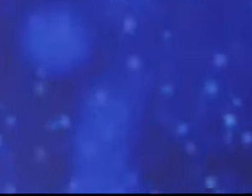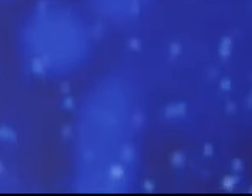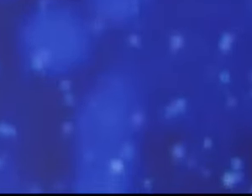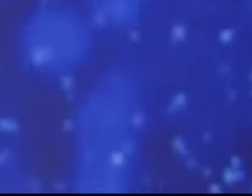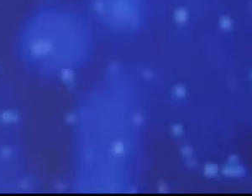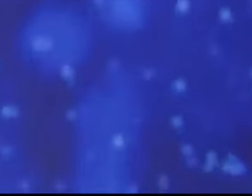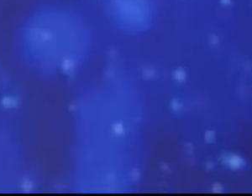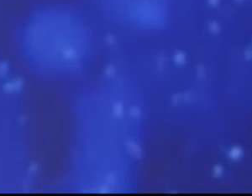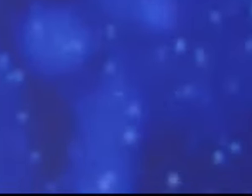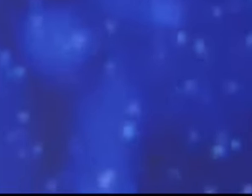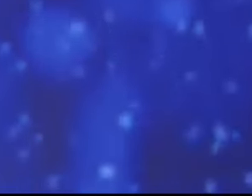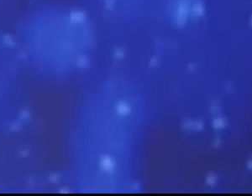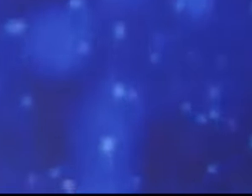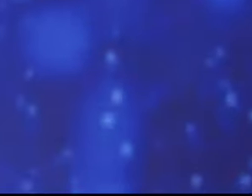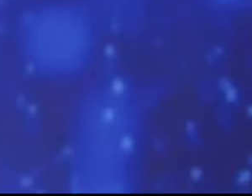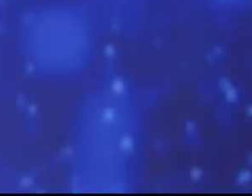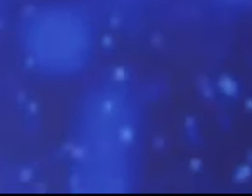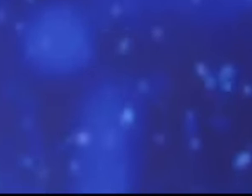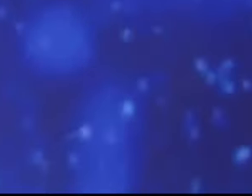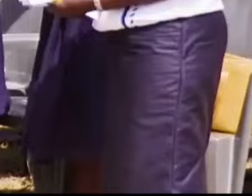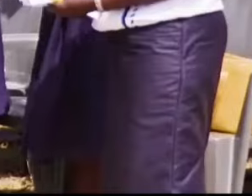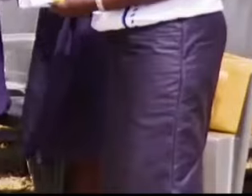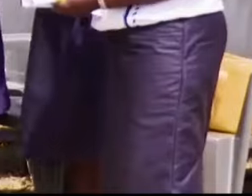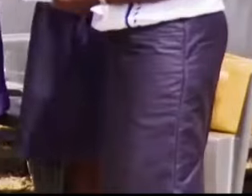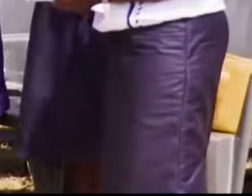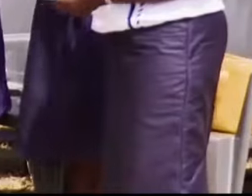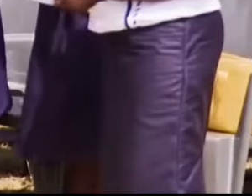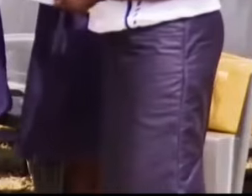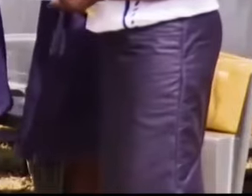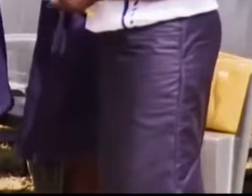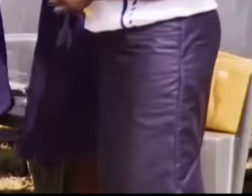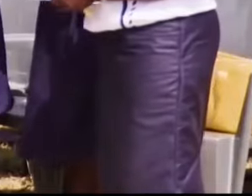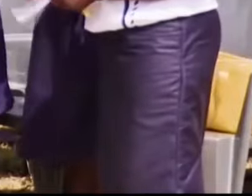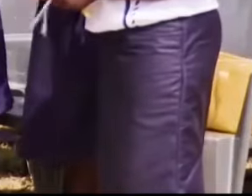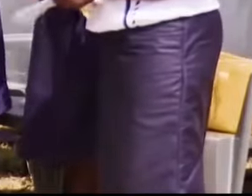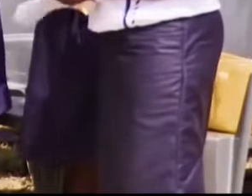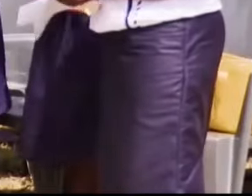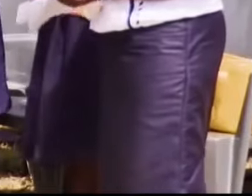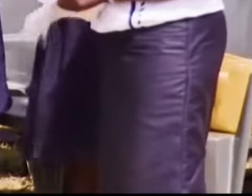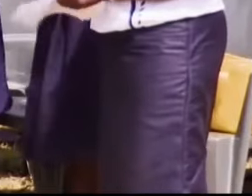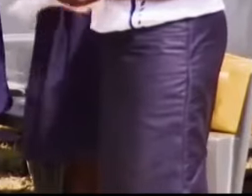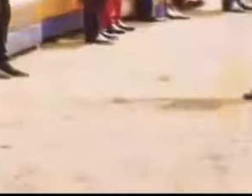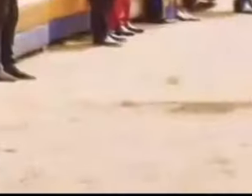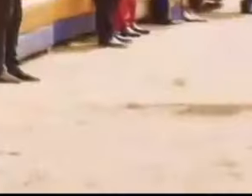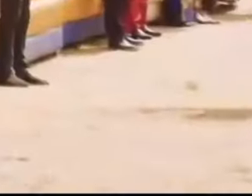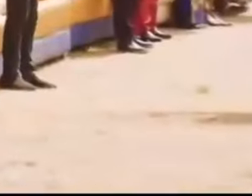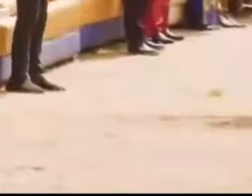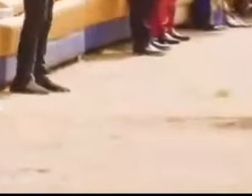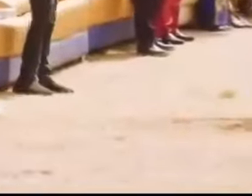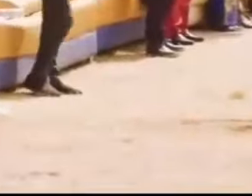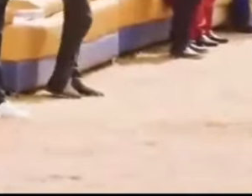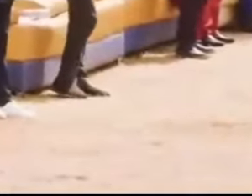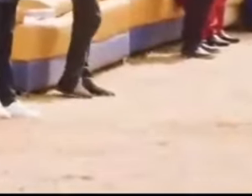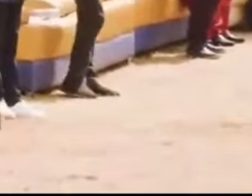on. You're going to go higher, yes. Brighter, yes. Better,